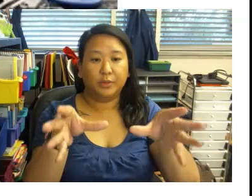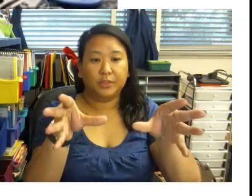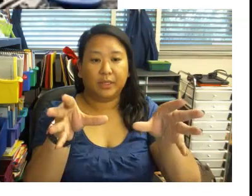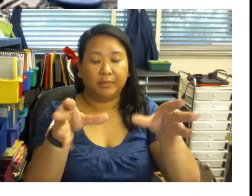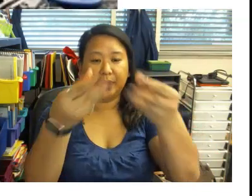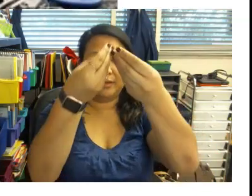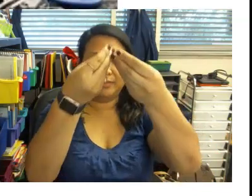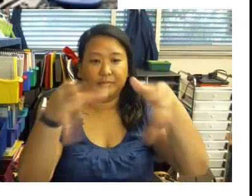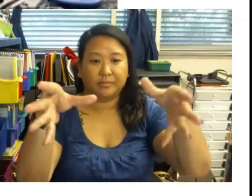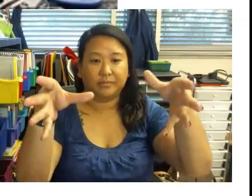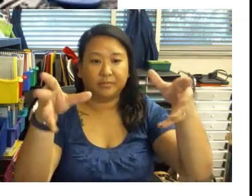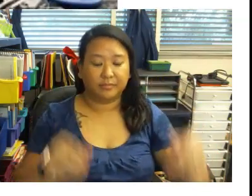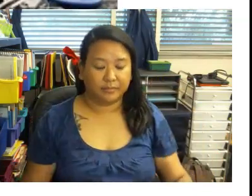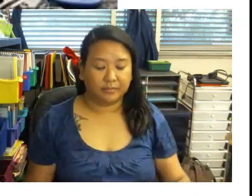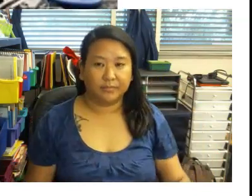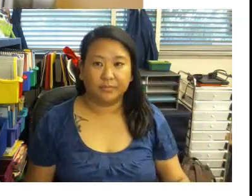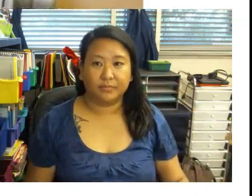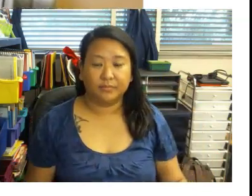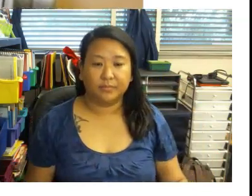To lose something.